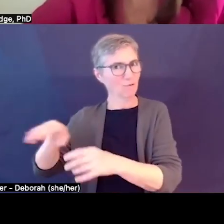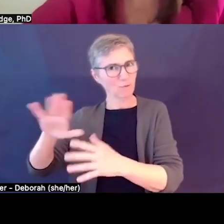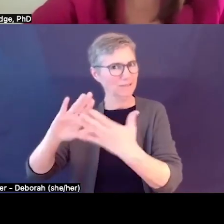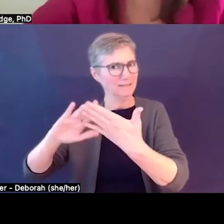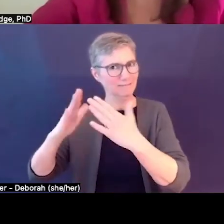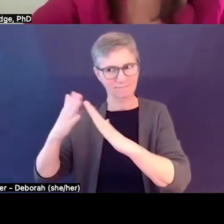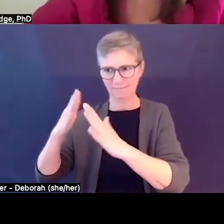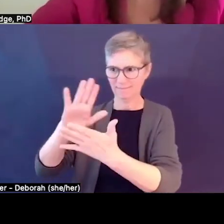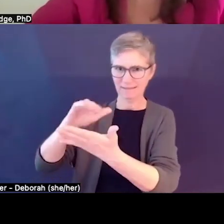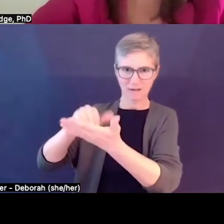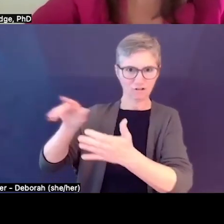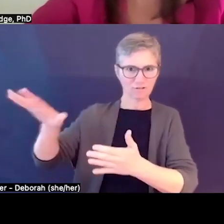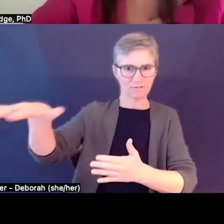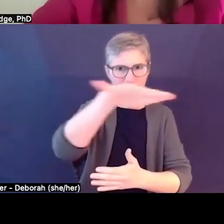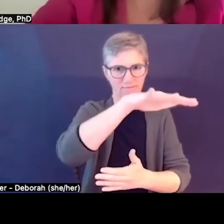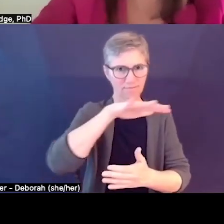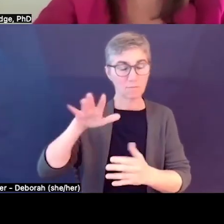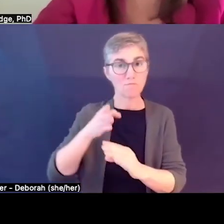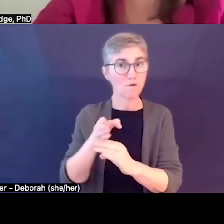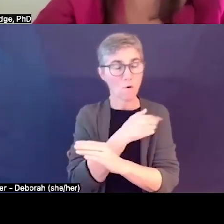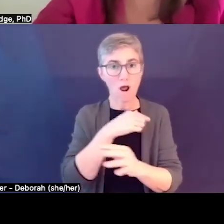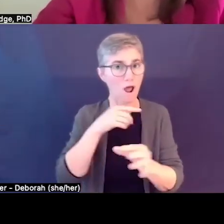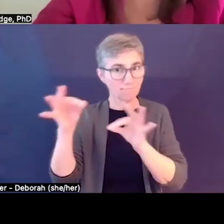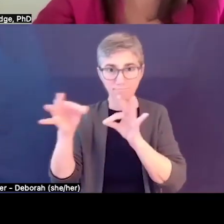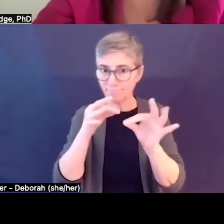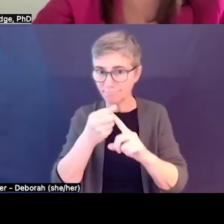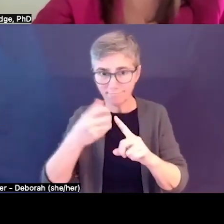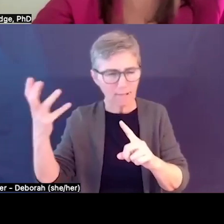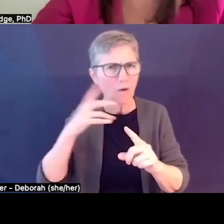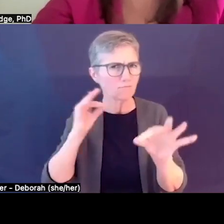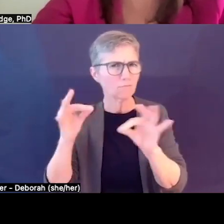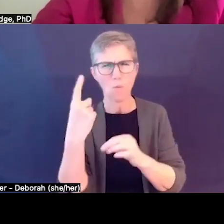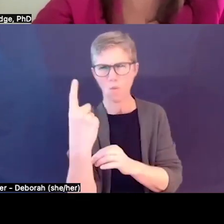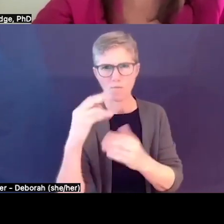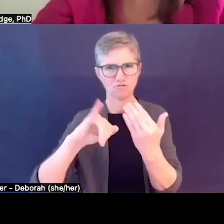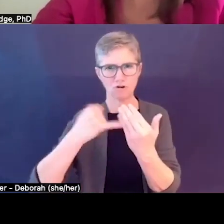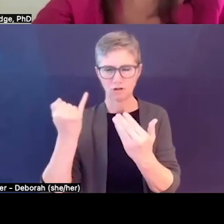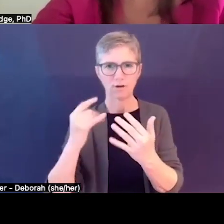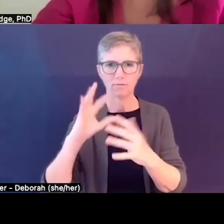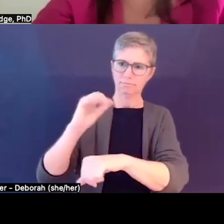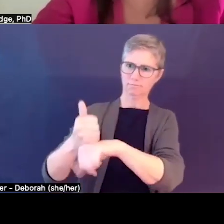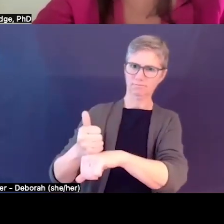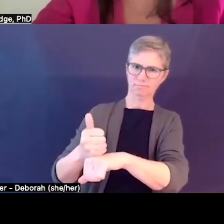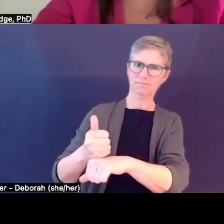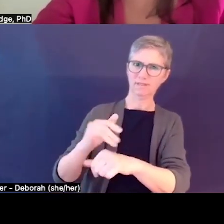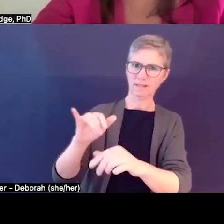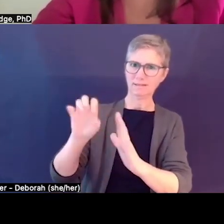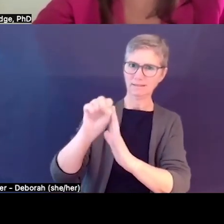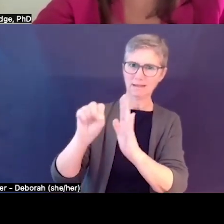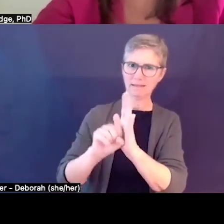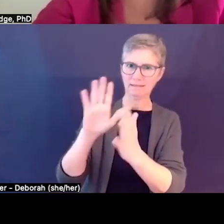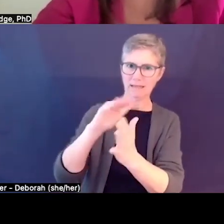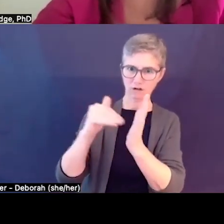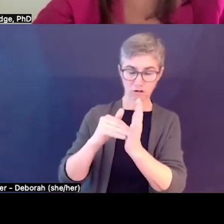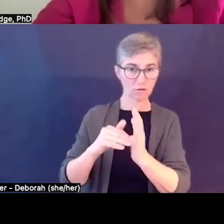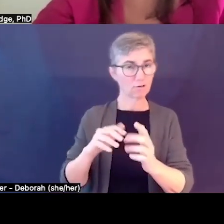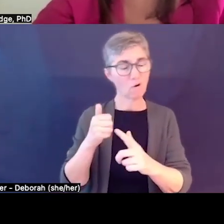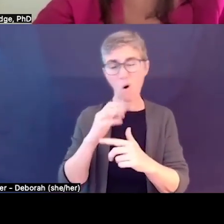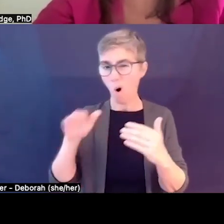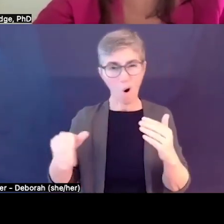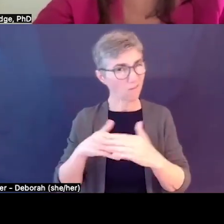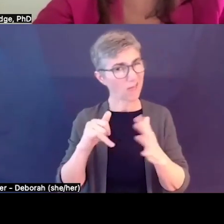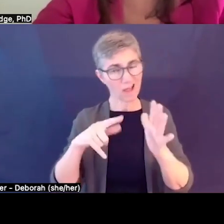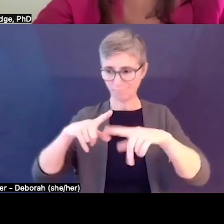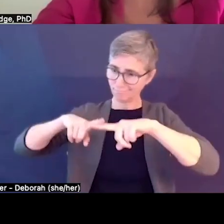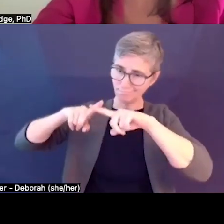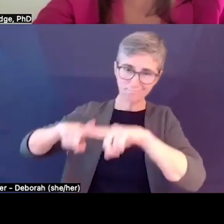go further, I will be describing a project that has been implemented across the state support center. All of this work hinges on the efforts of our team presented